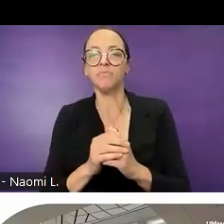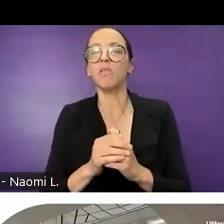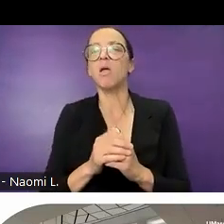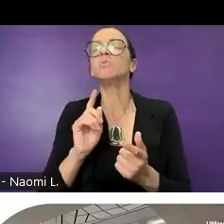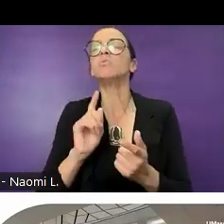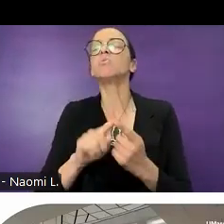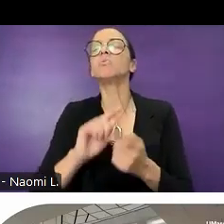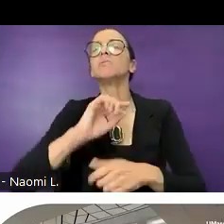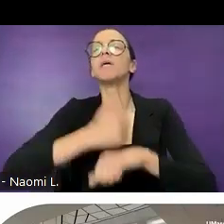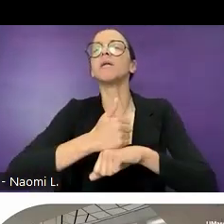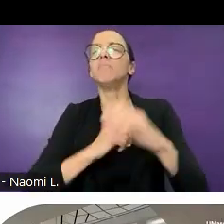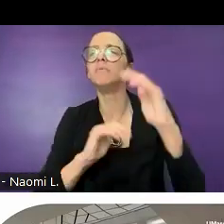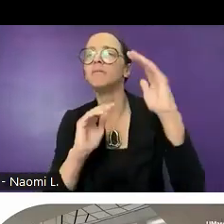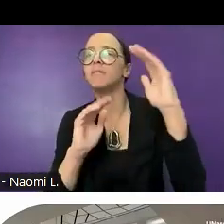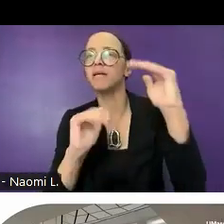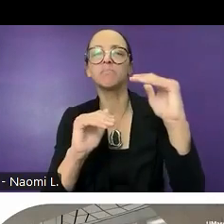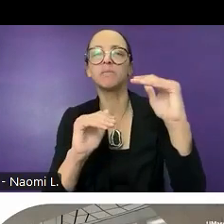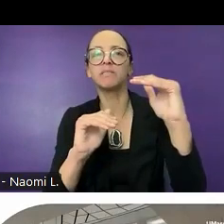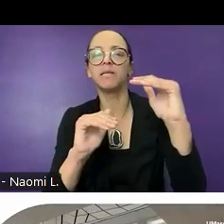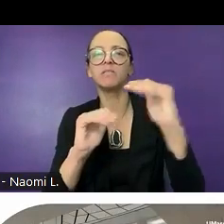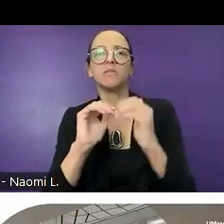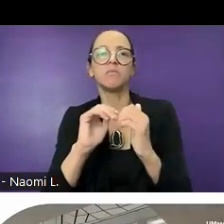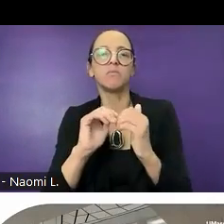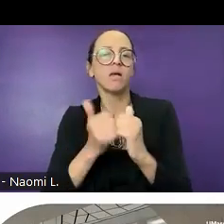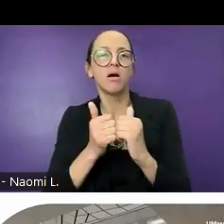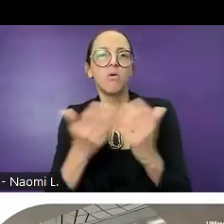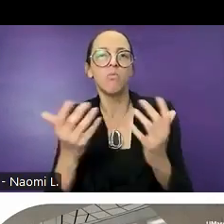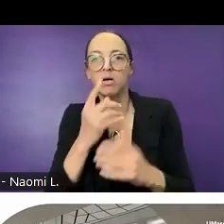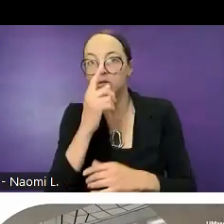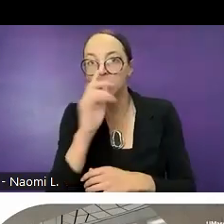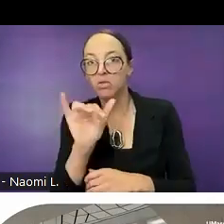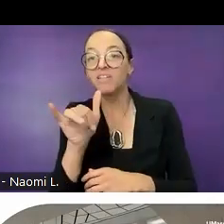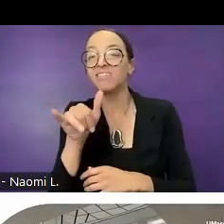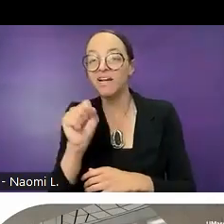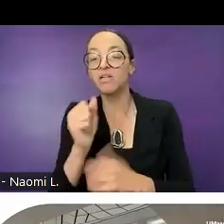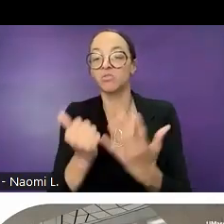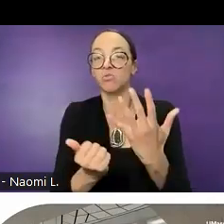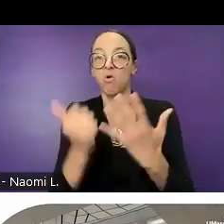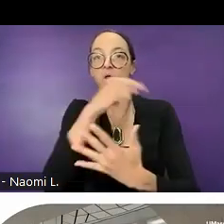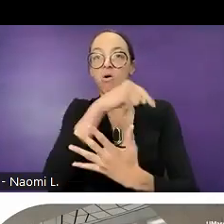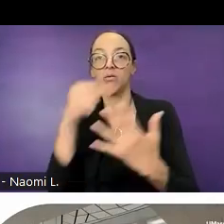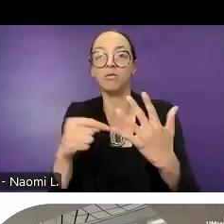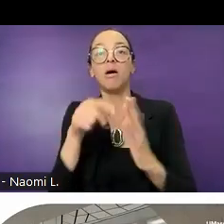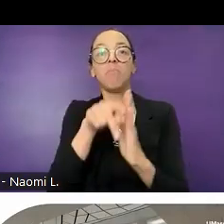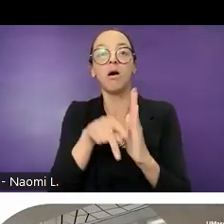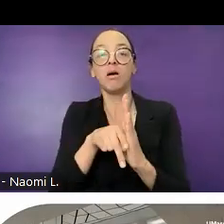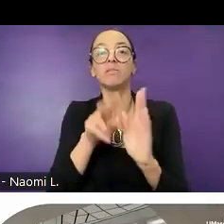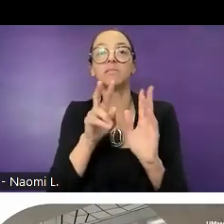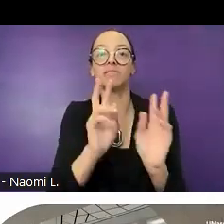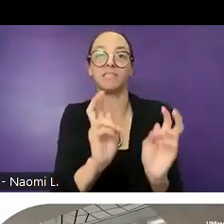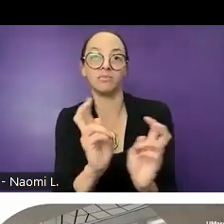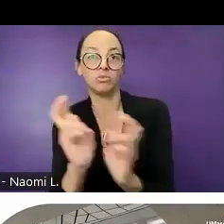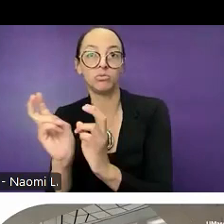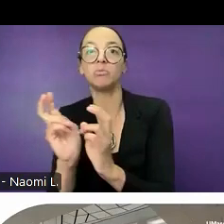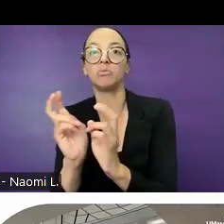there are, across all of these policy issues, there's no single program or approach that's likely to address all of their